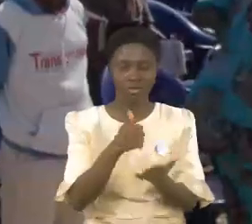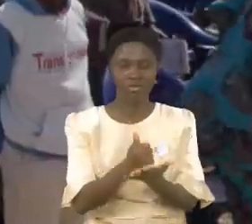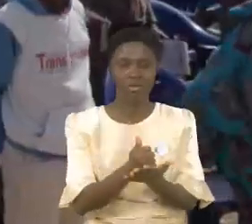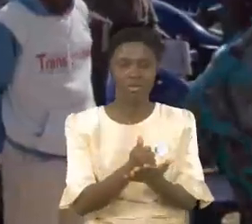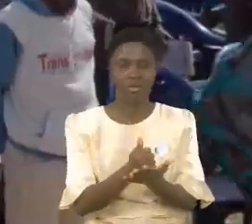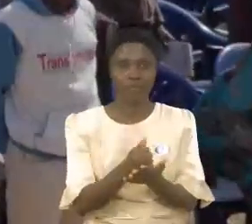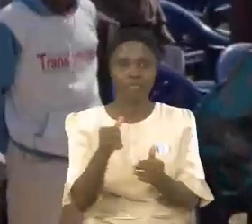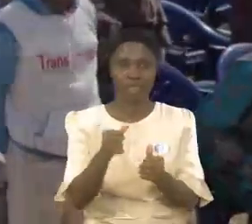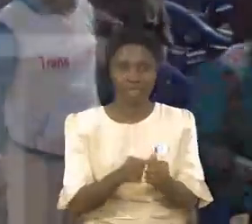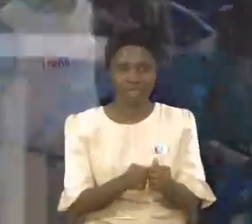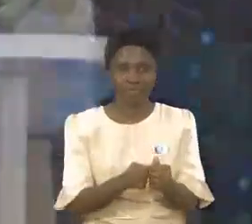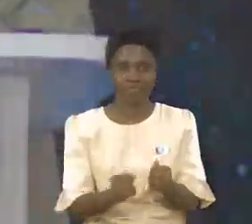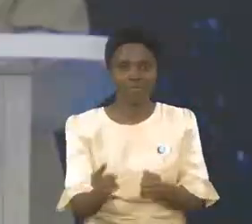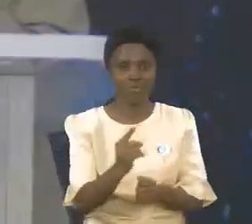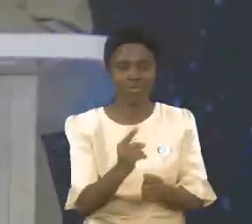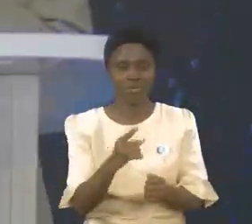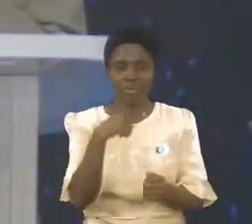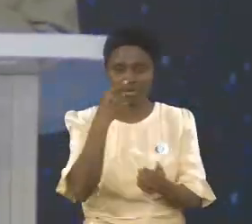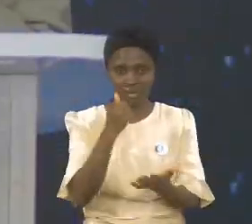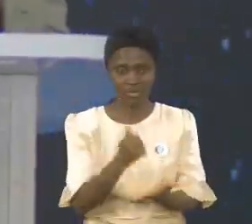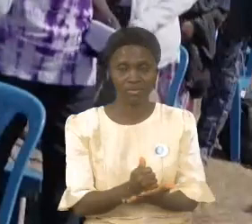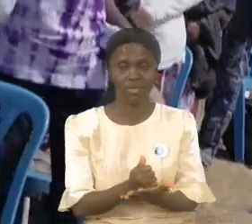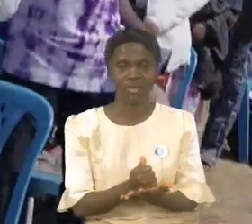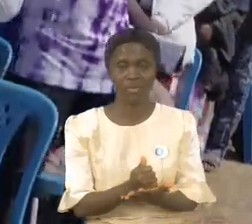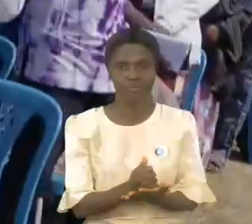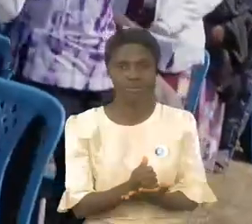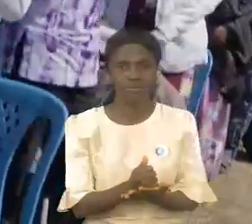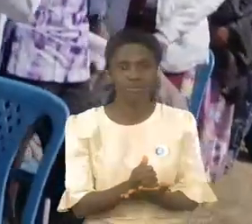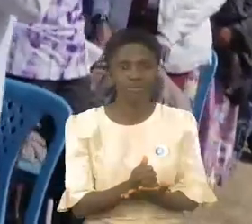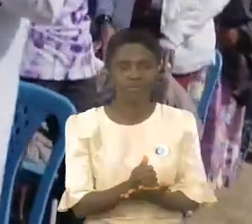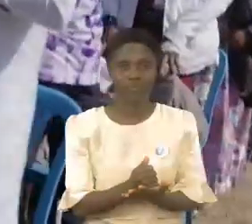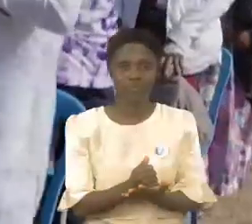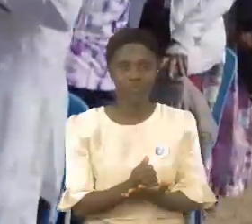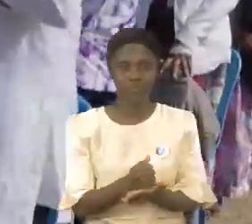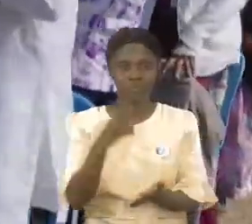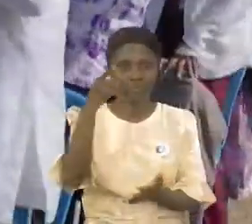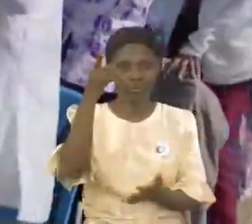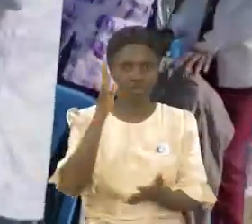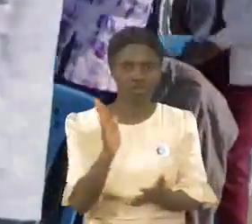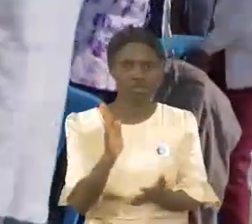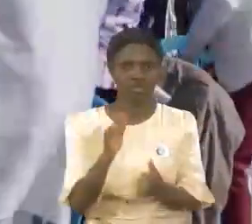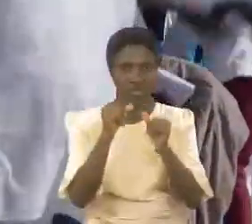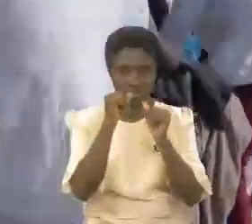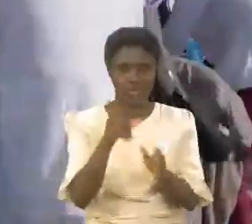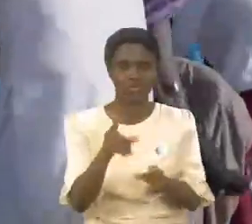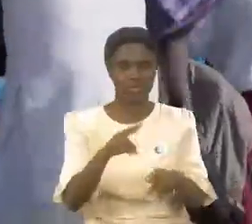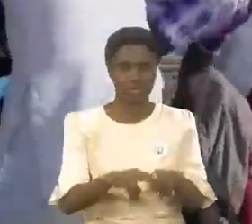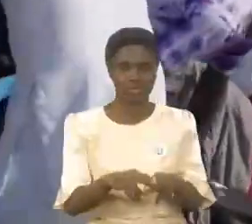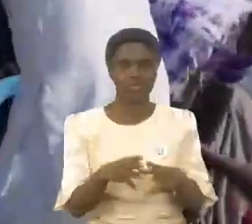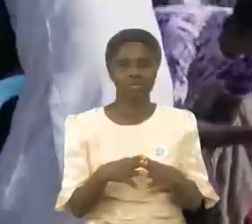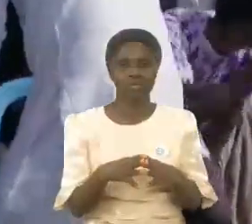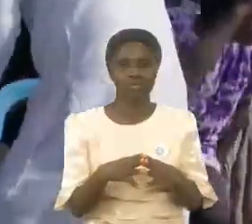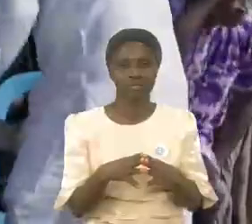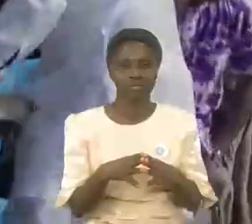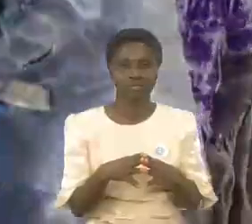And everybody said, Amen. God bless you. You can sit down. We're